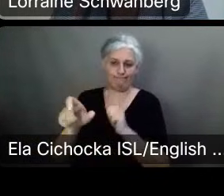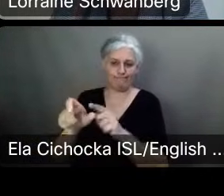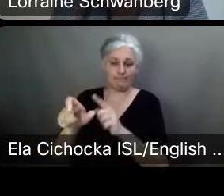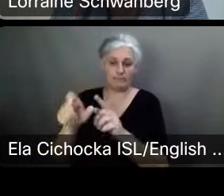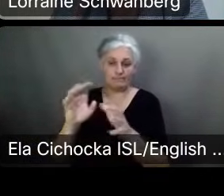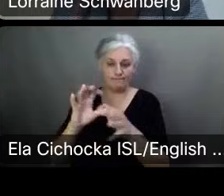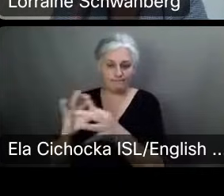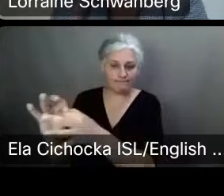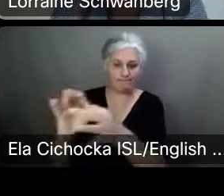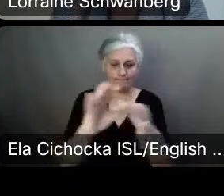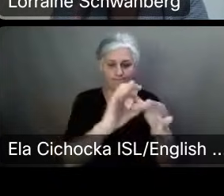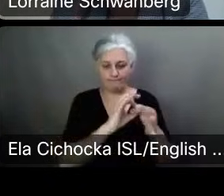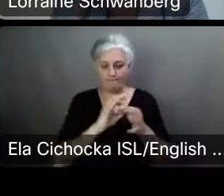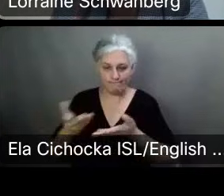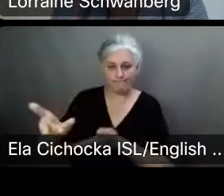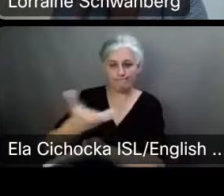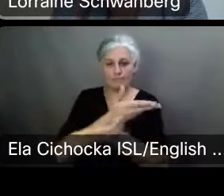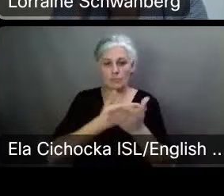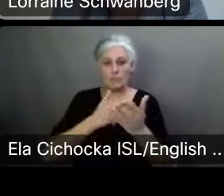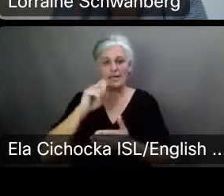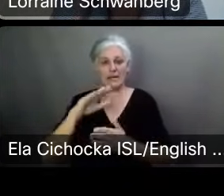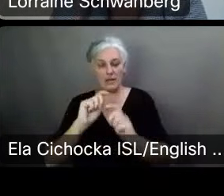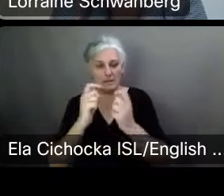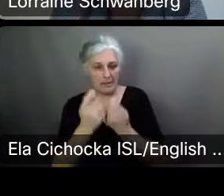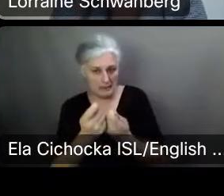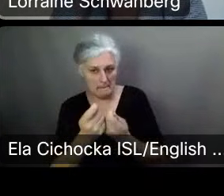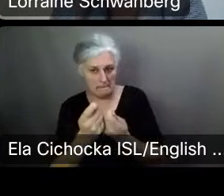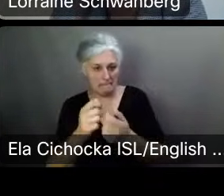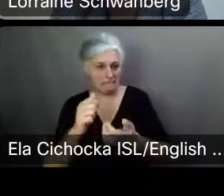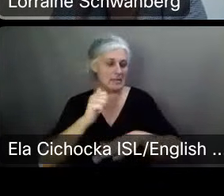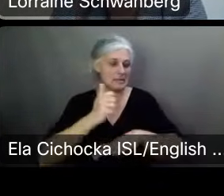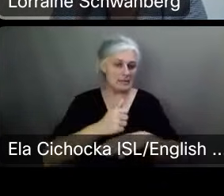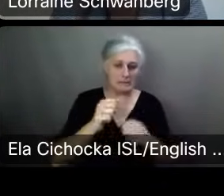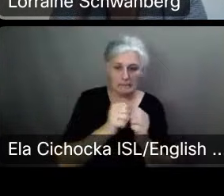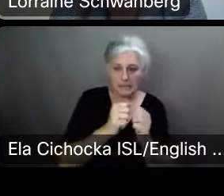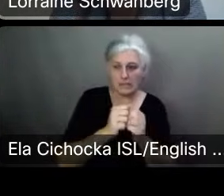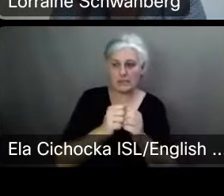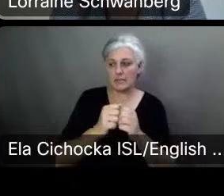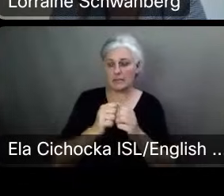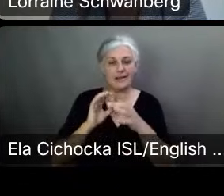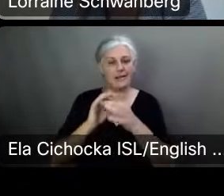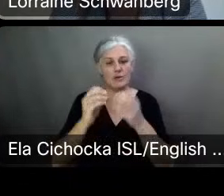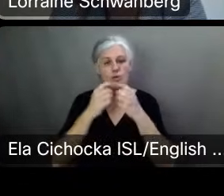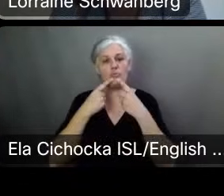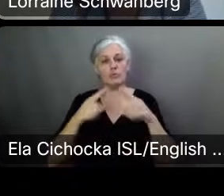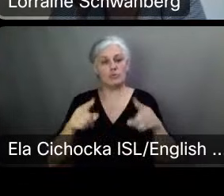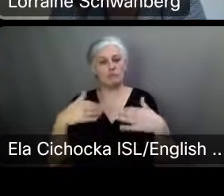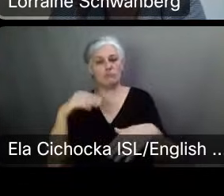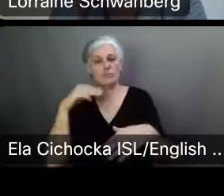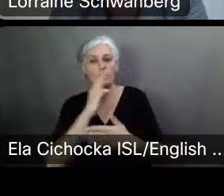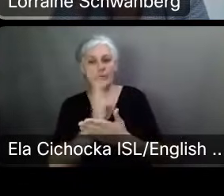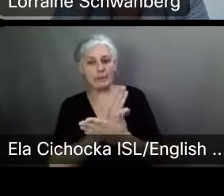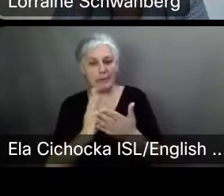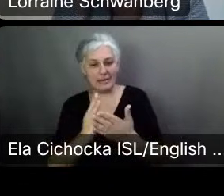with the clinical teams in setting up the meetings for the open disclosure, being that touch point for the patient and their